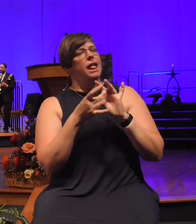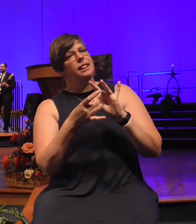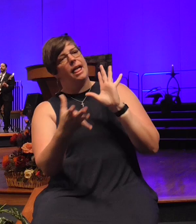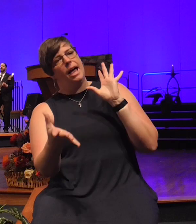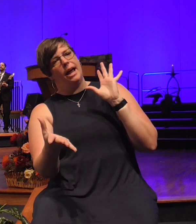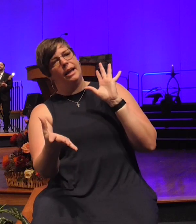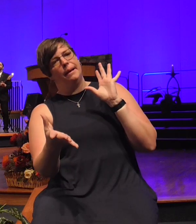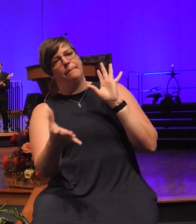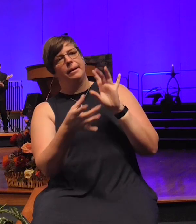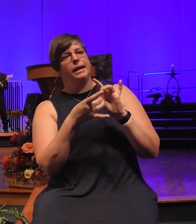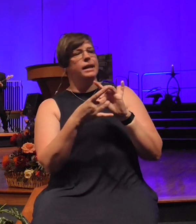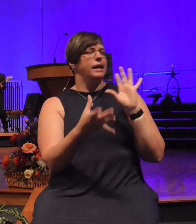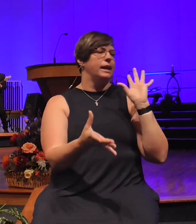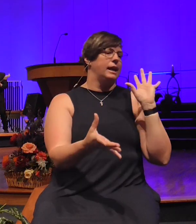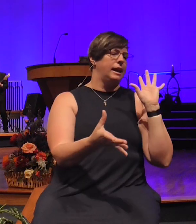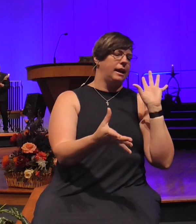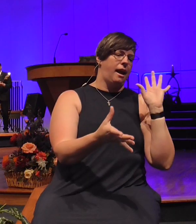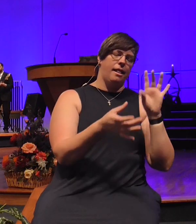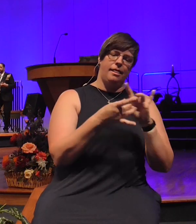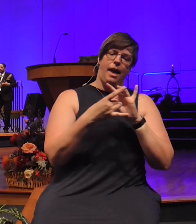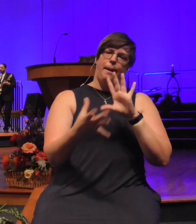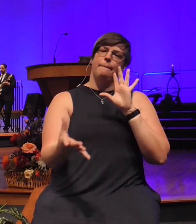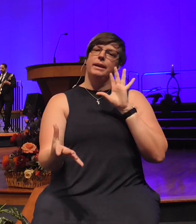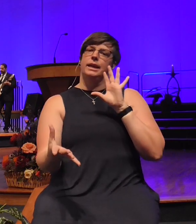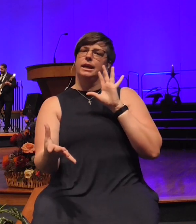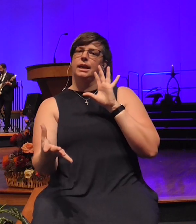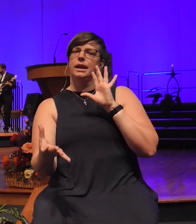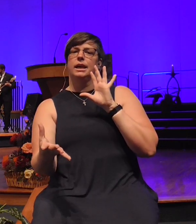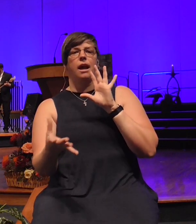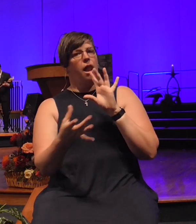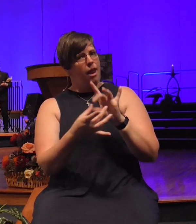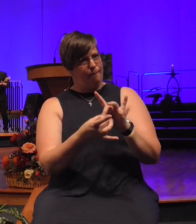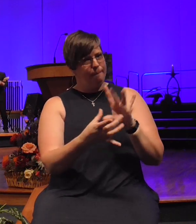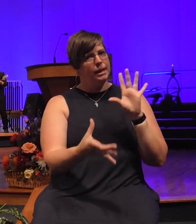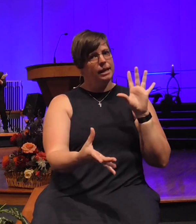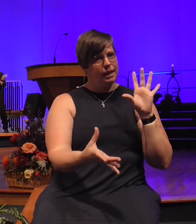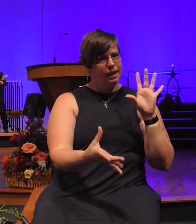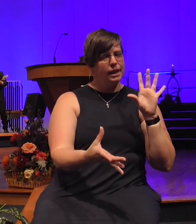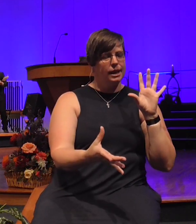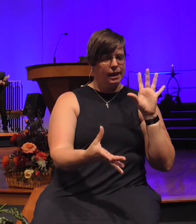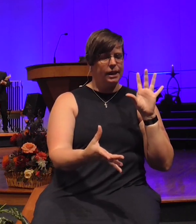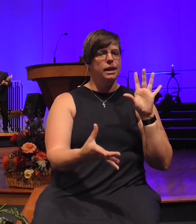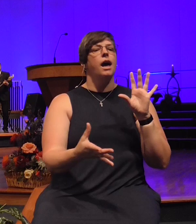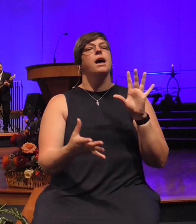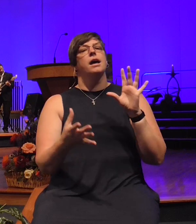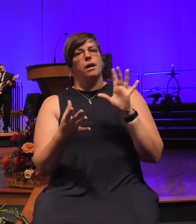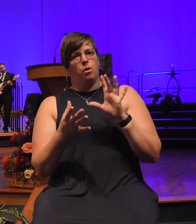Let it be, let it be, let it be.